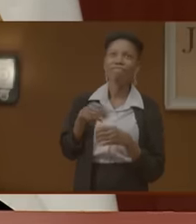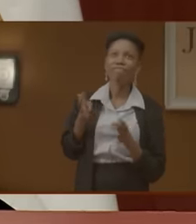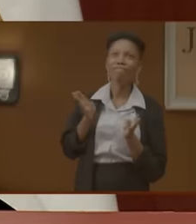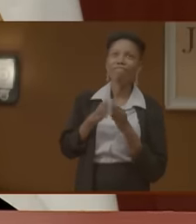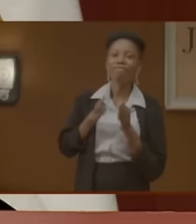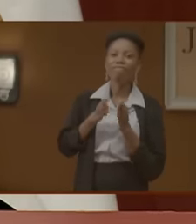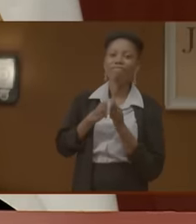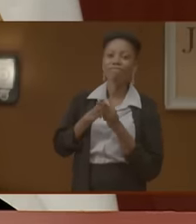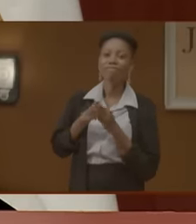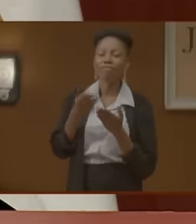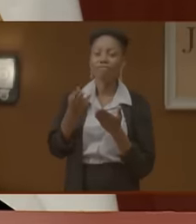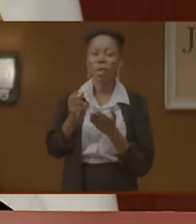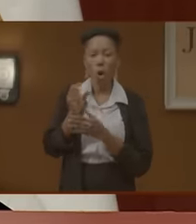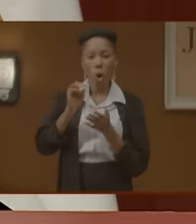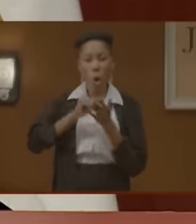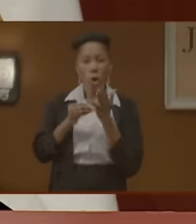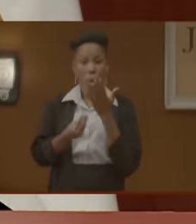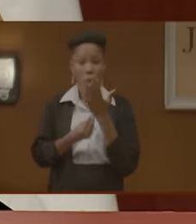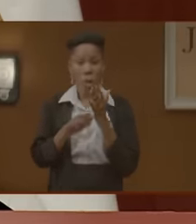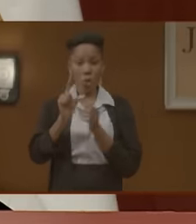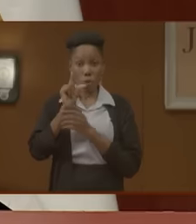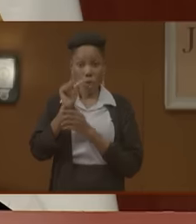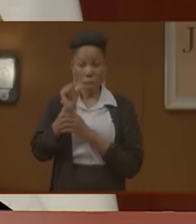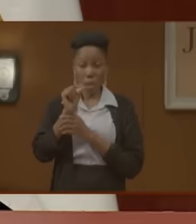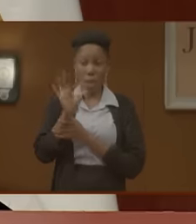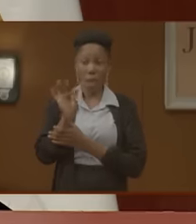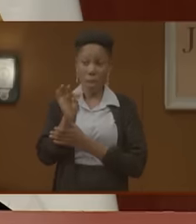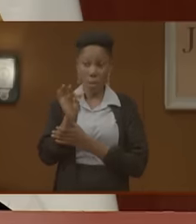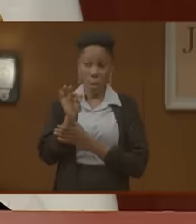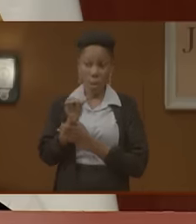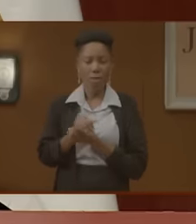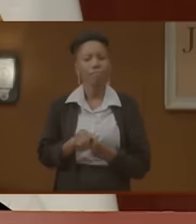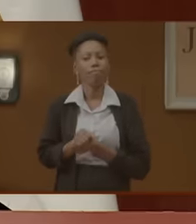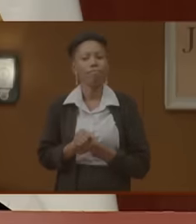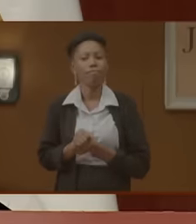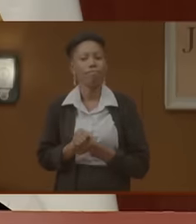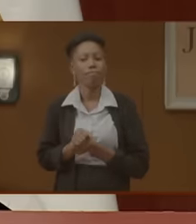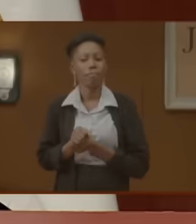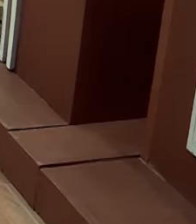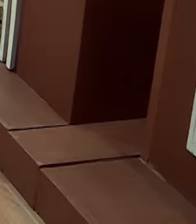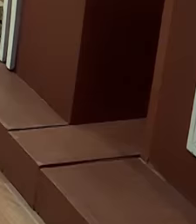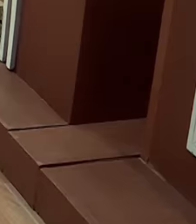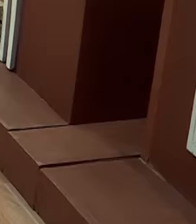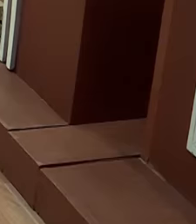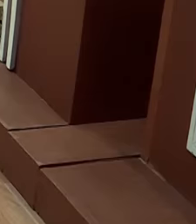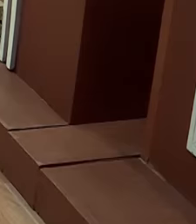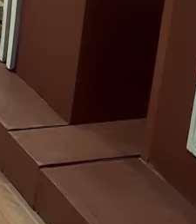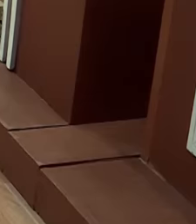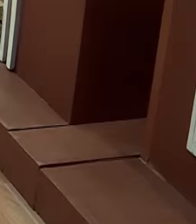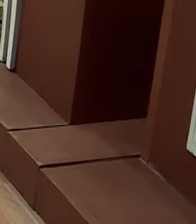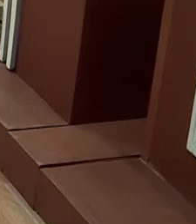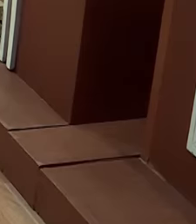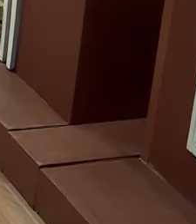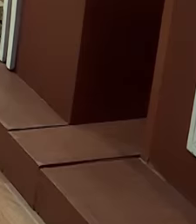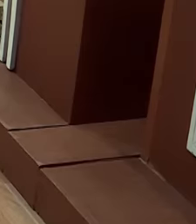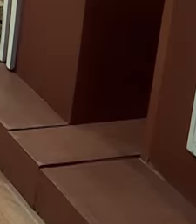That was October 2019. Okay. That was when this meeting held, October 2019. So after the meeting, he